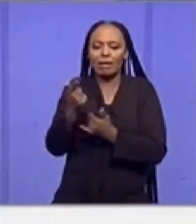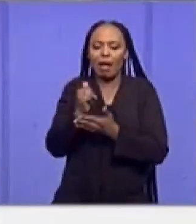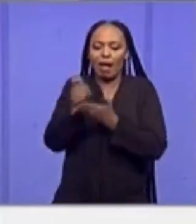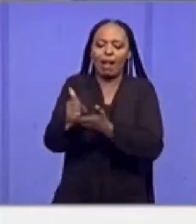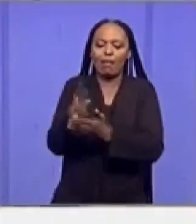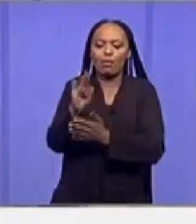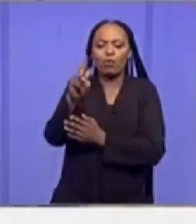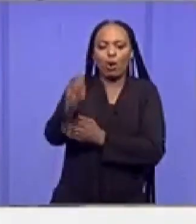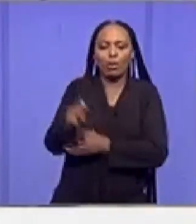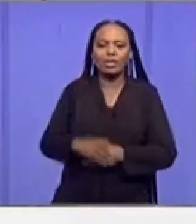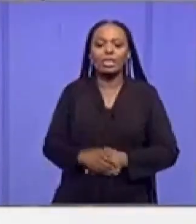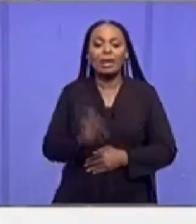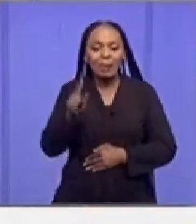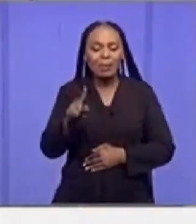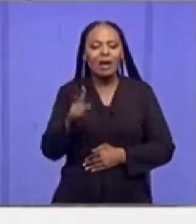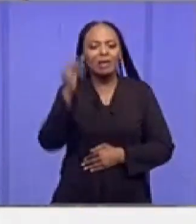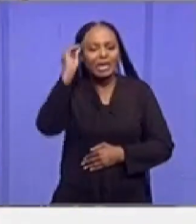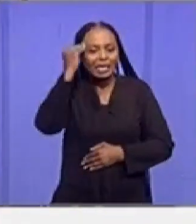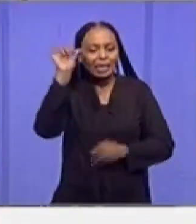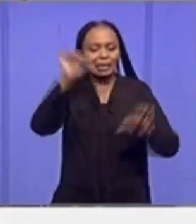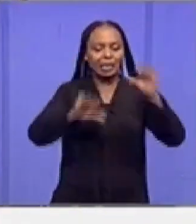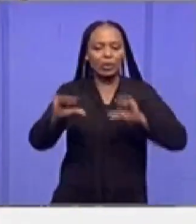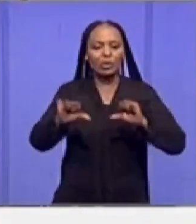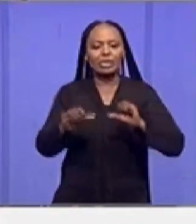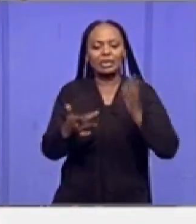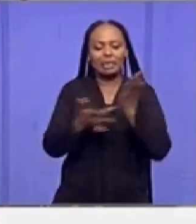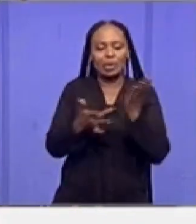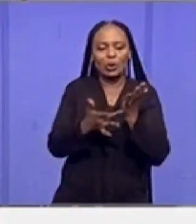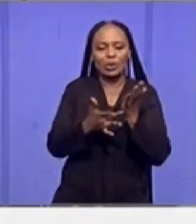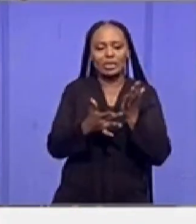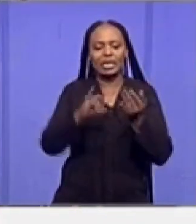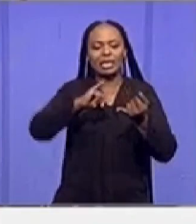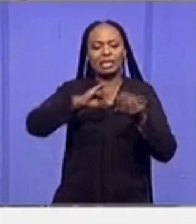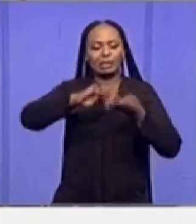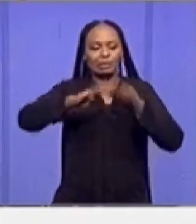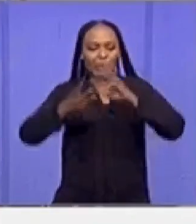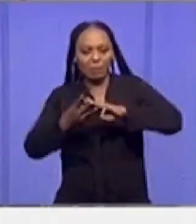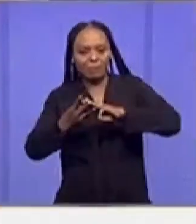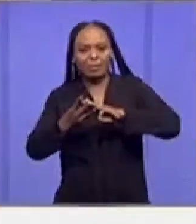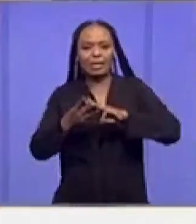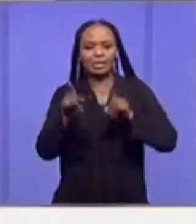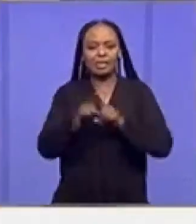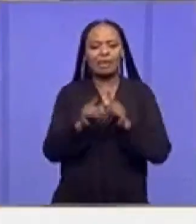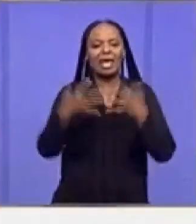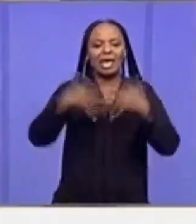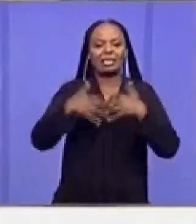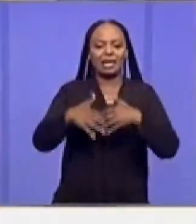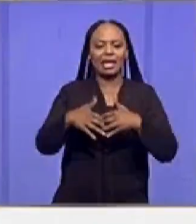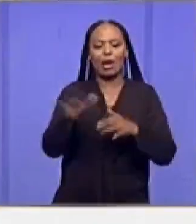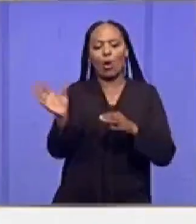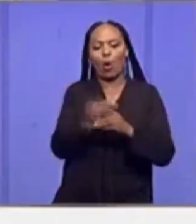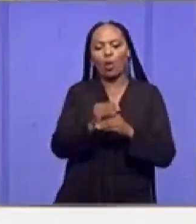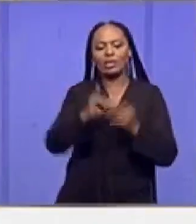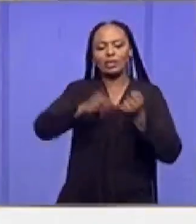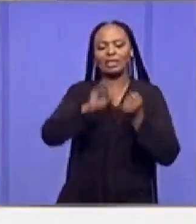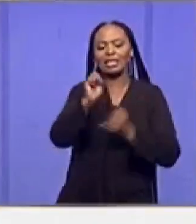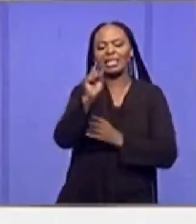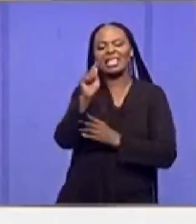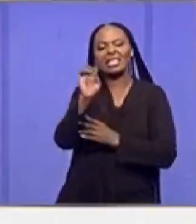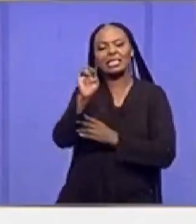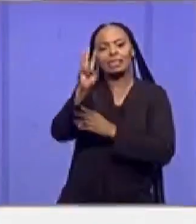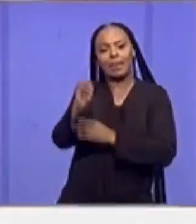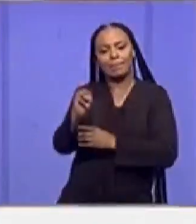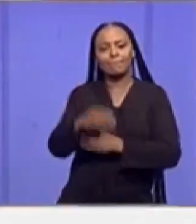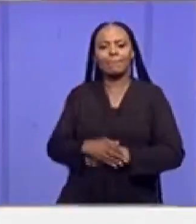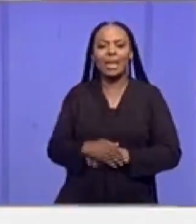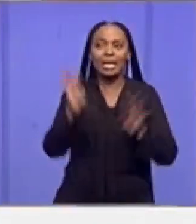be le kgatlhego go tša saense, technology, dipalo le dithuto tša diinjiniere. It's very important for us to actually just acknowledge that there's